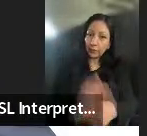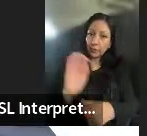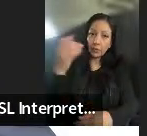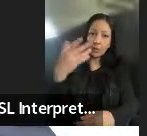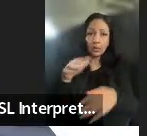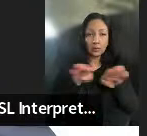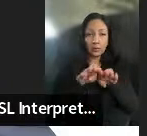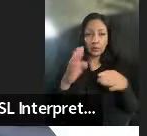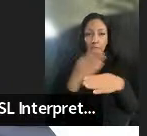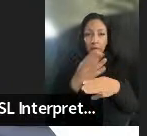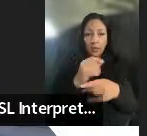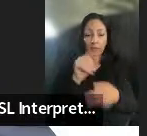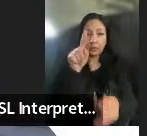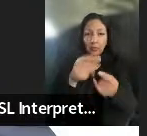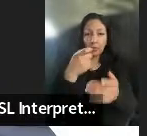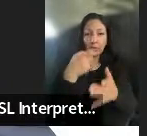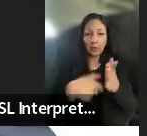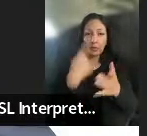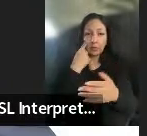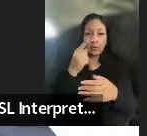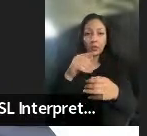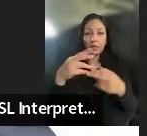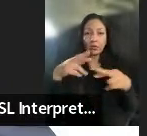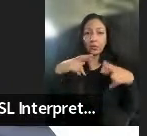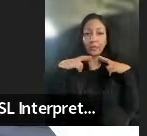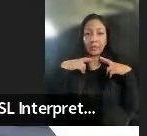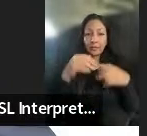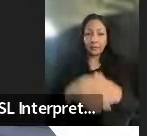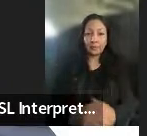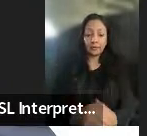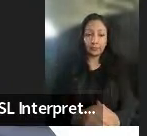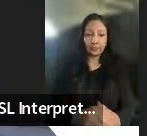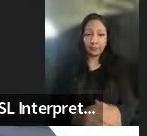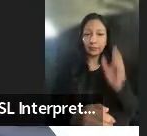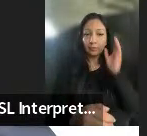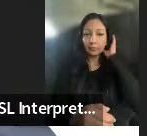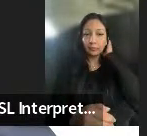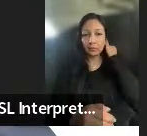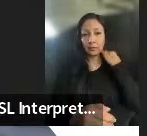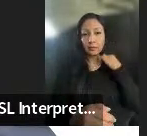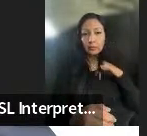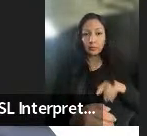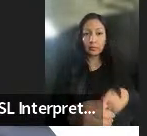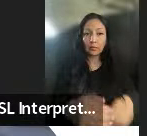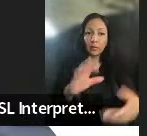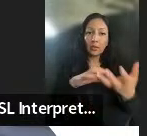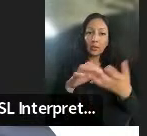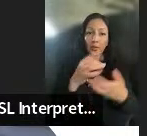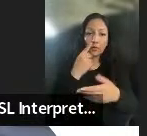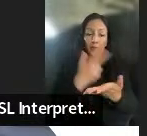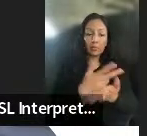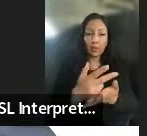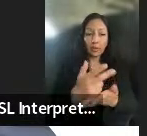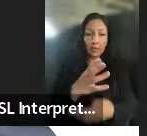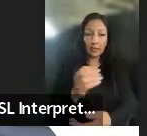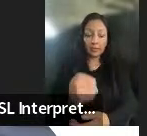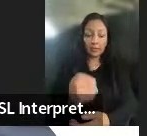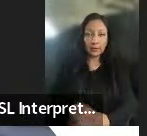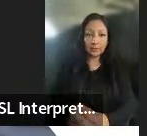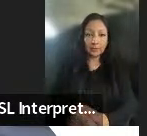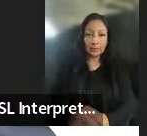and reduce costs for local residents? So it's the combination of parking and